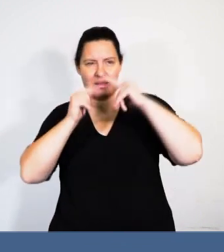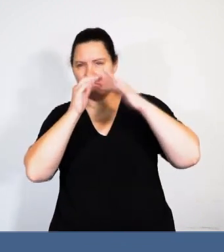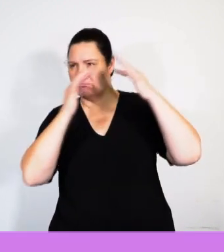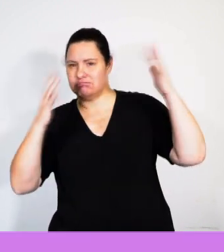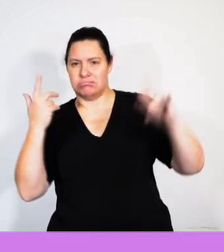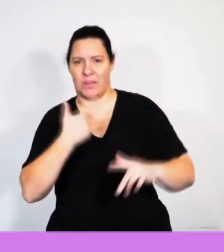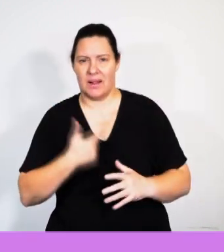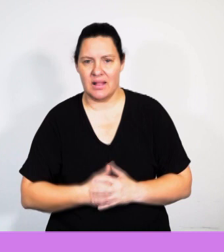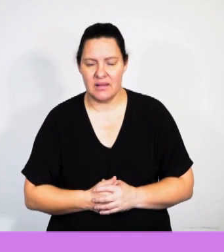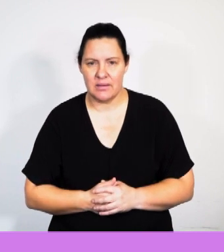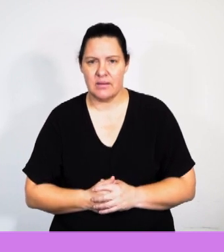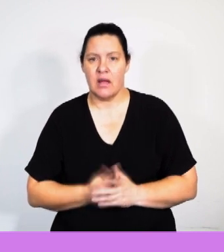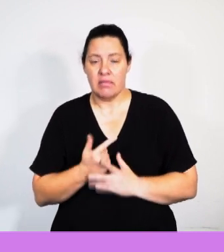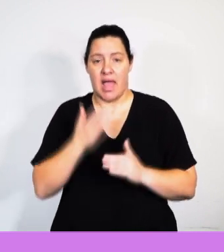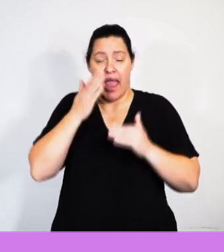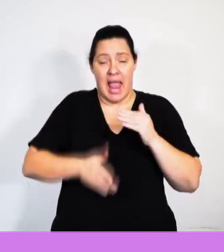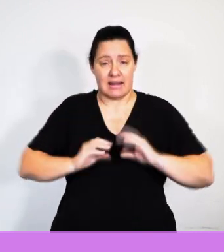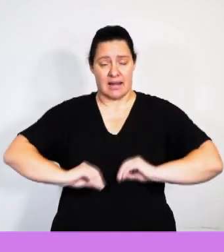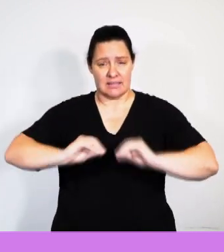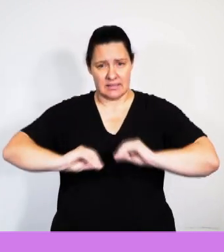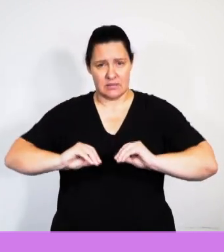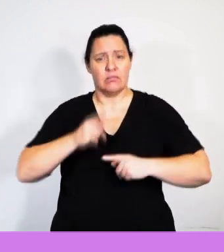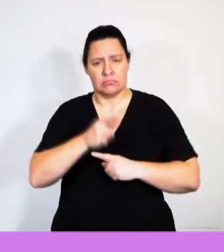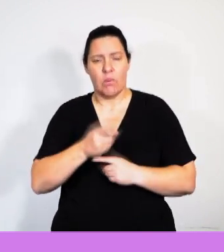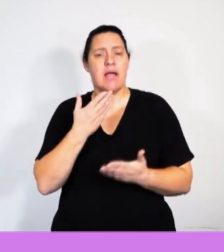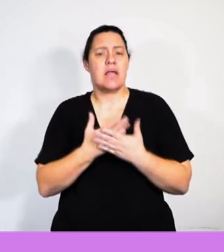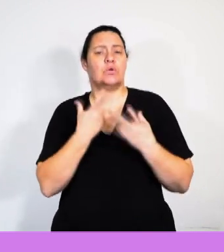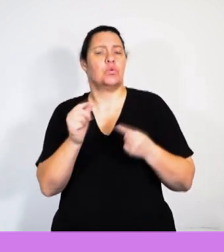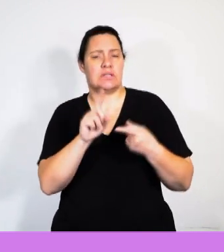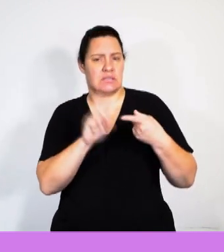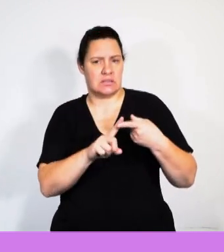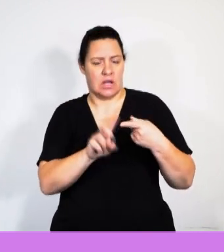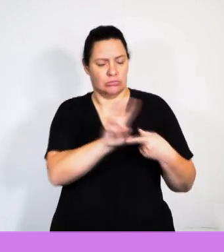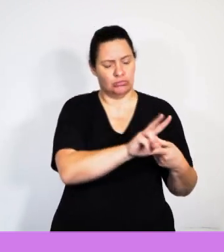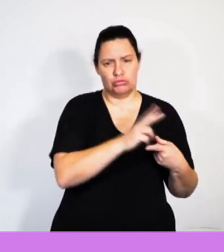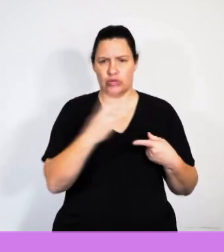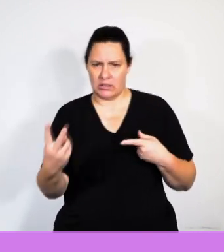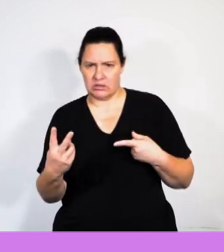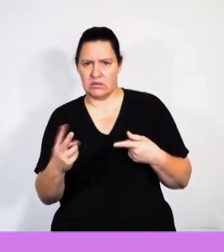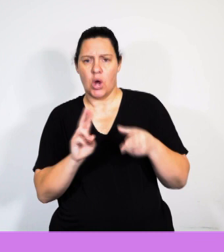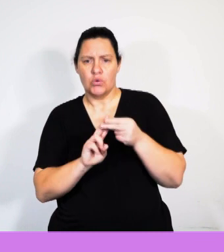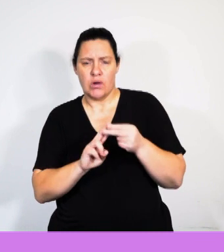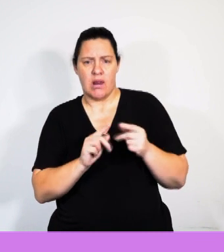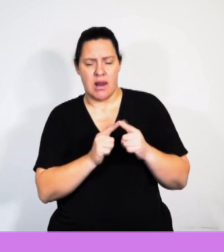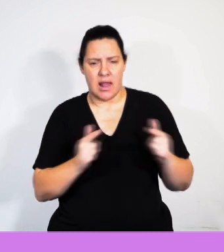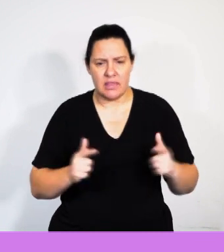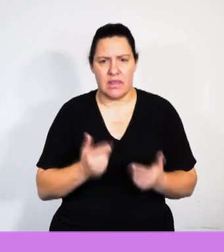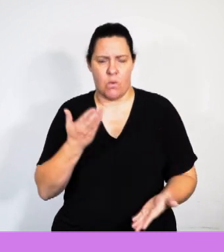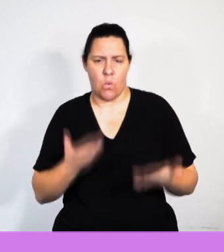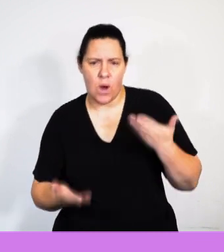buildings. At the end of this lesson, you should be able to convert between units of